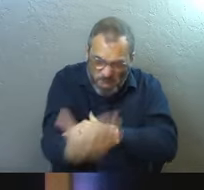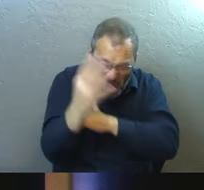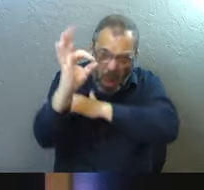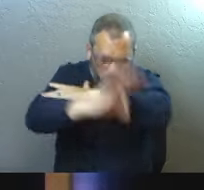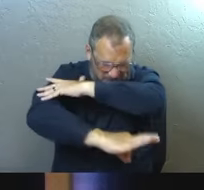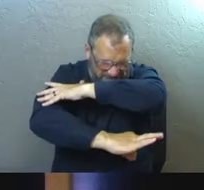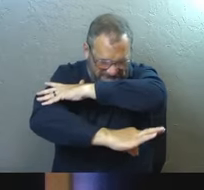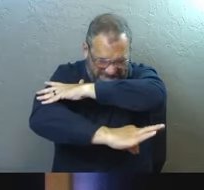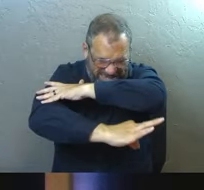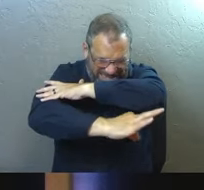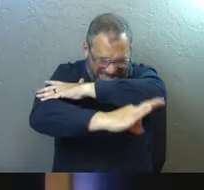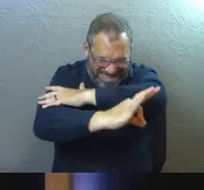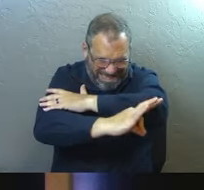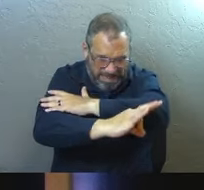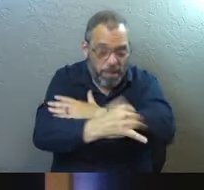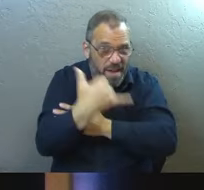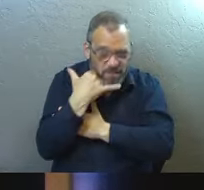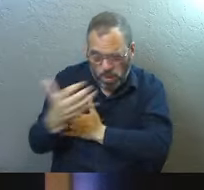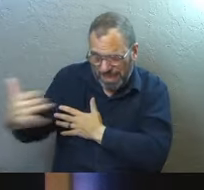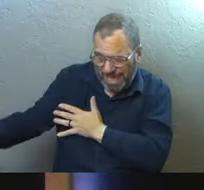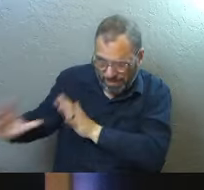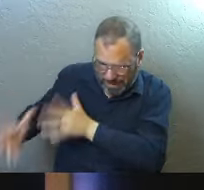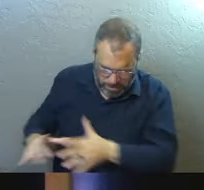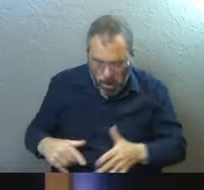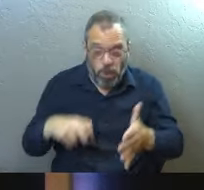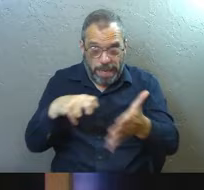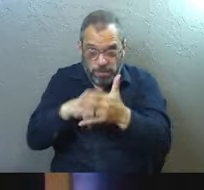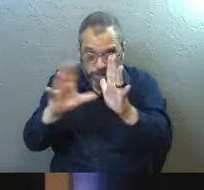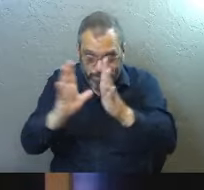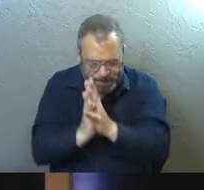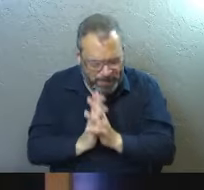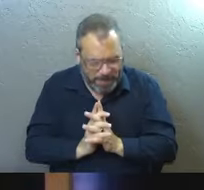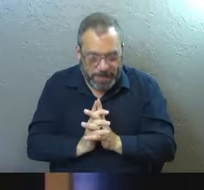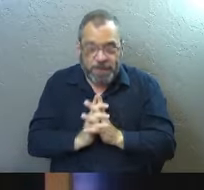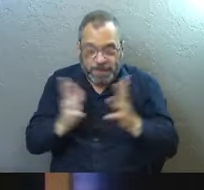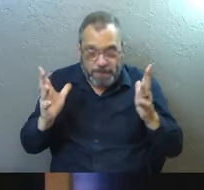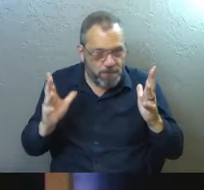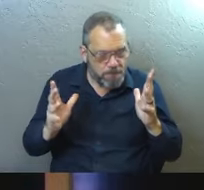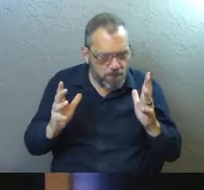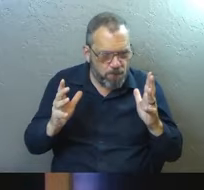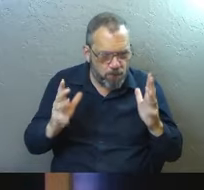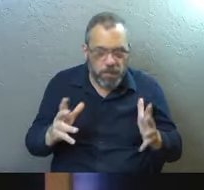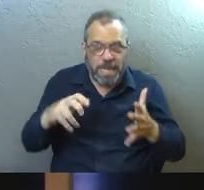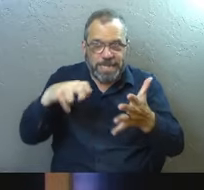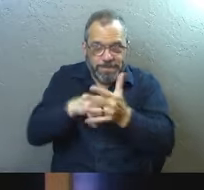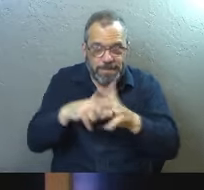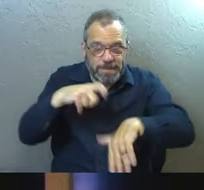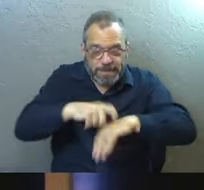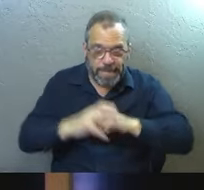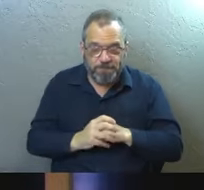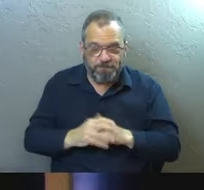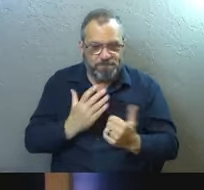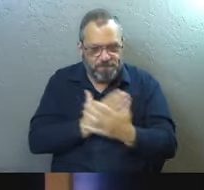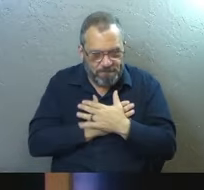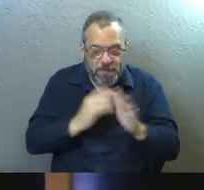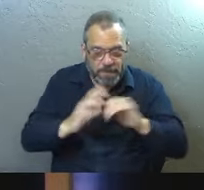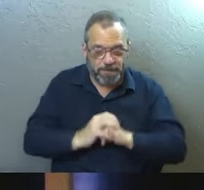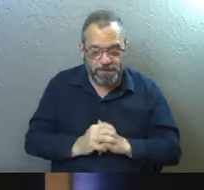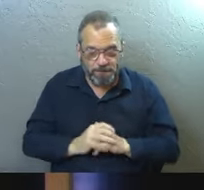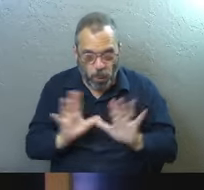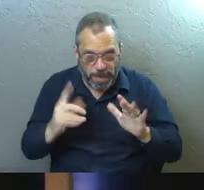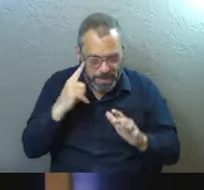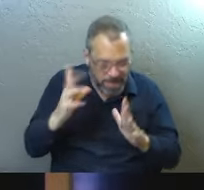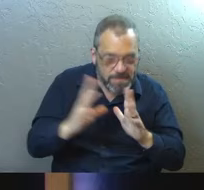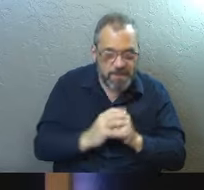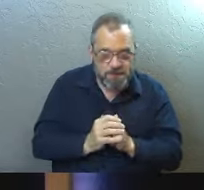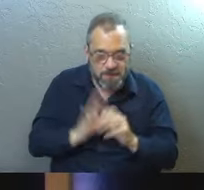morning and my phone's not here. And I'm just like, I'm going to be here with you. And I'm just going to like be in this moment. I'm going to rest in your presence, God. I want to